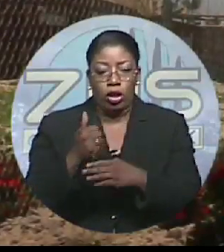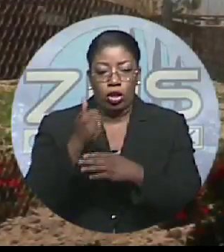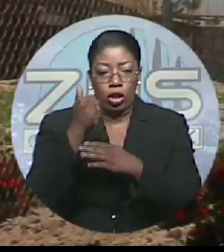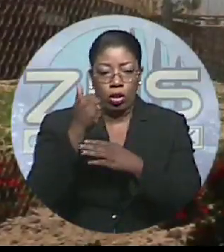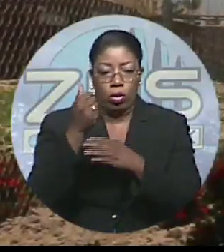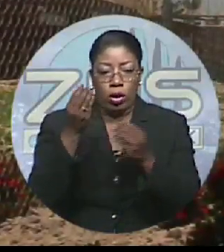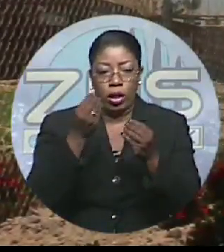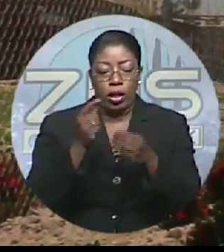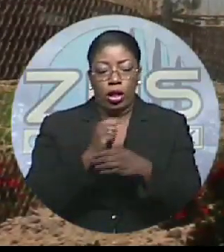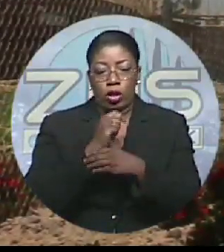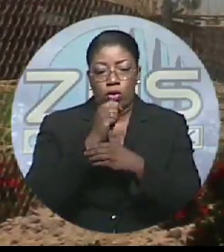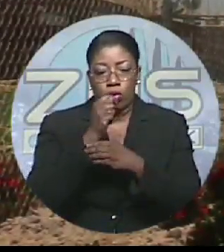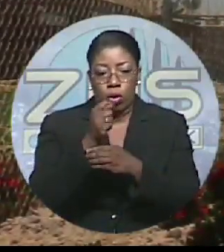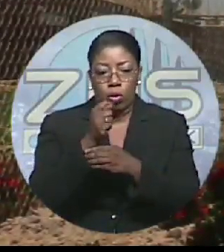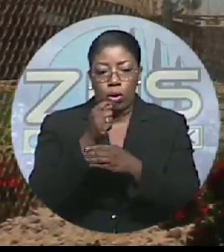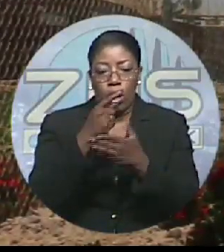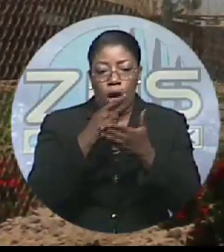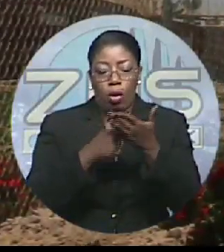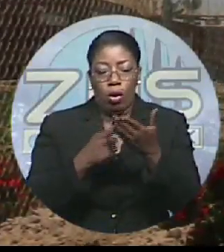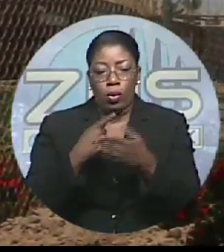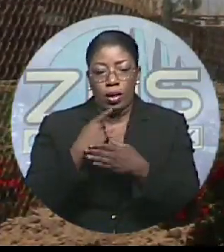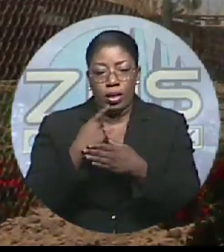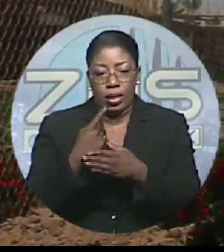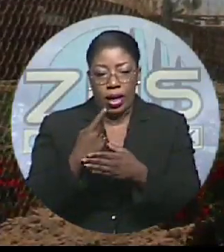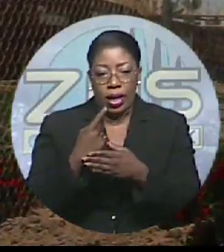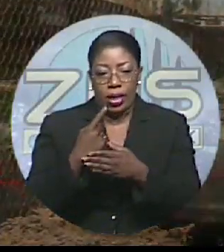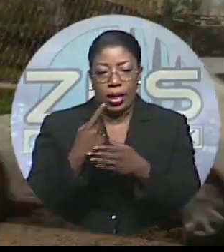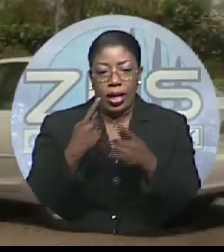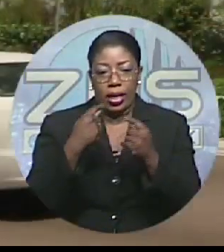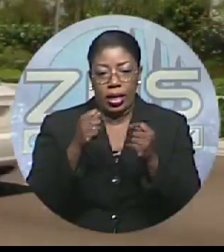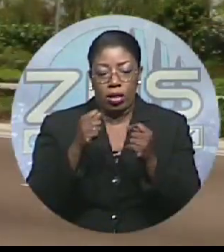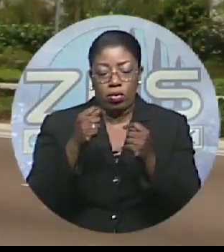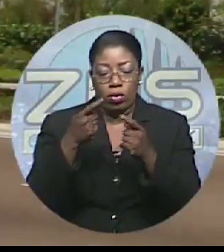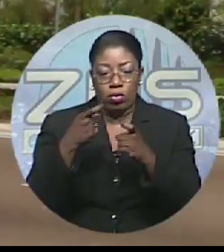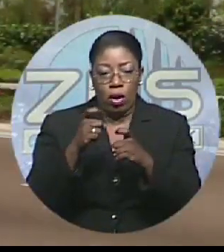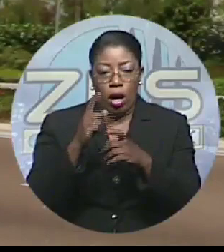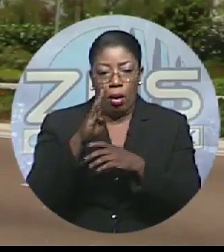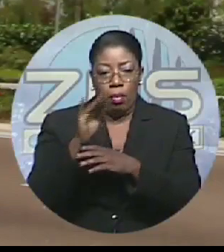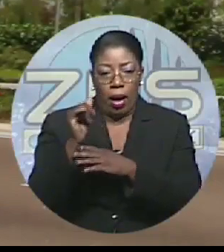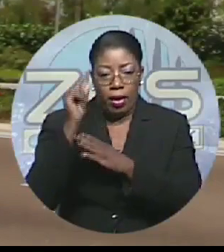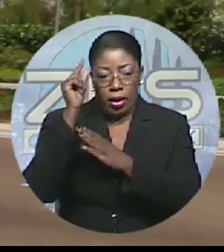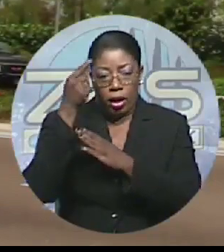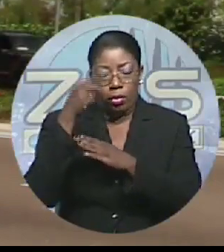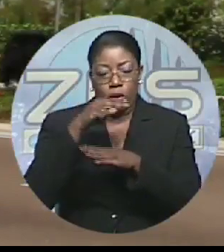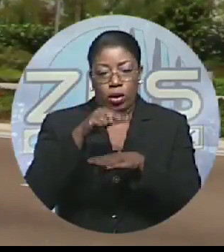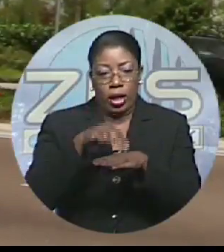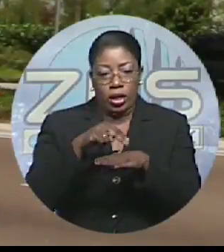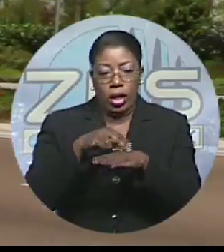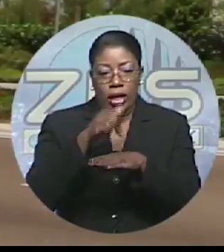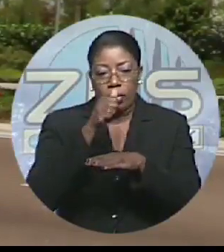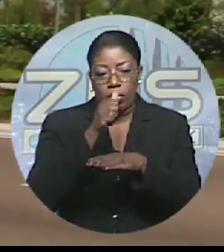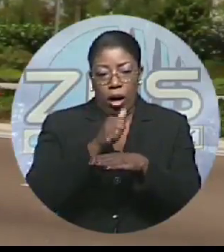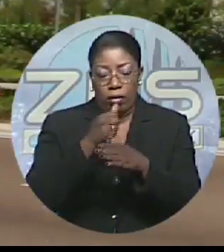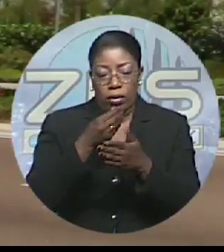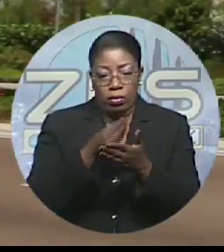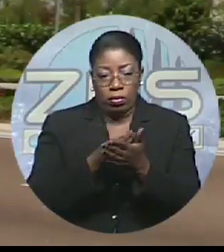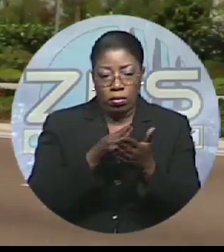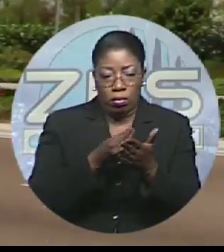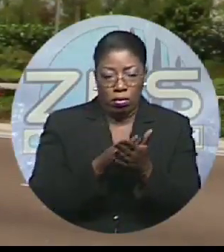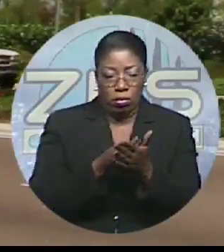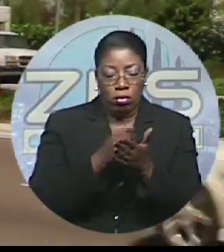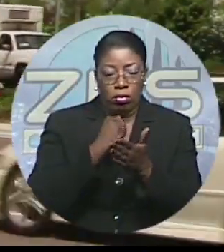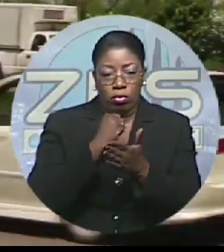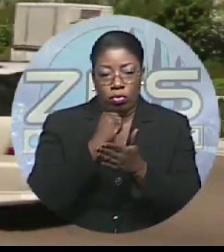truth whatsoever in the suggestion that this is an attempt by the government to nationalize Bahamas' private assets, something that is not